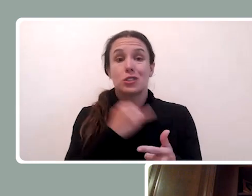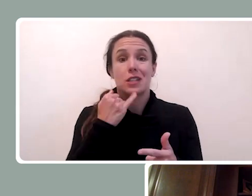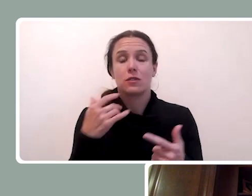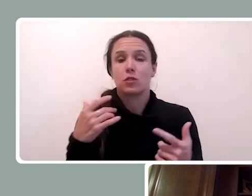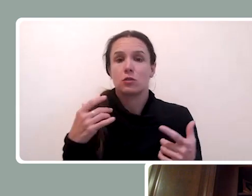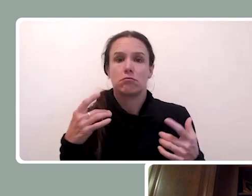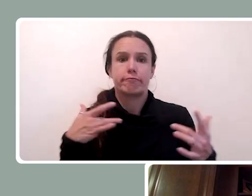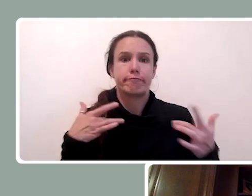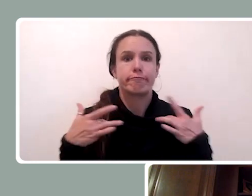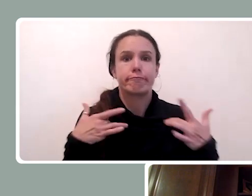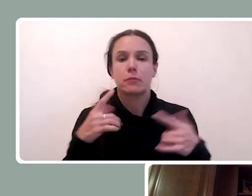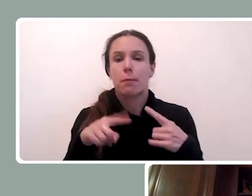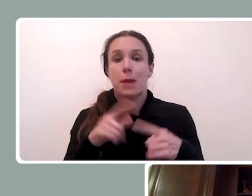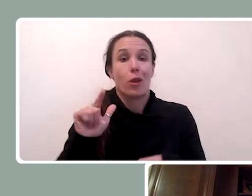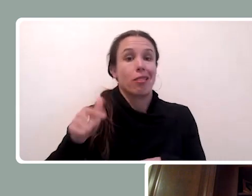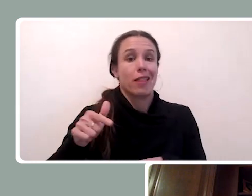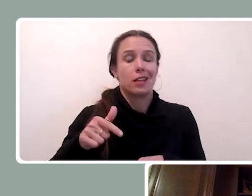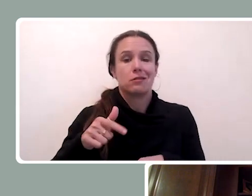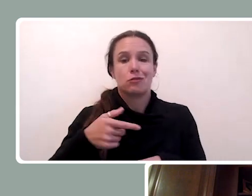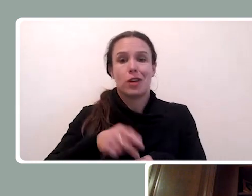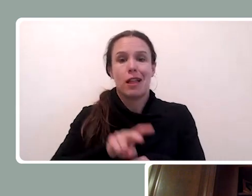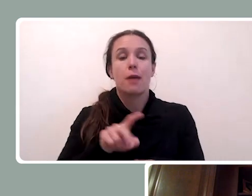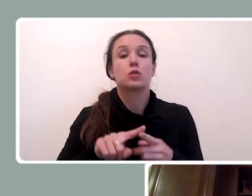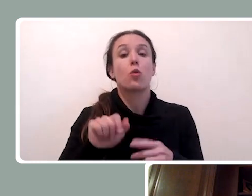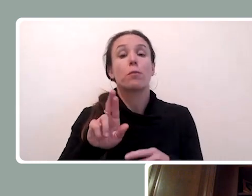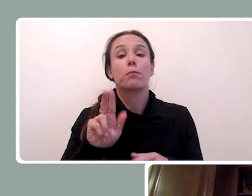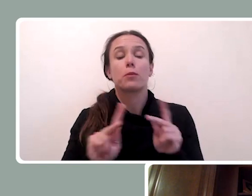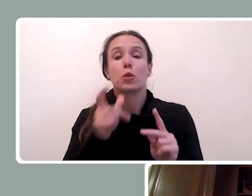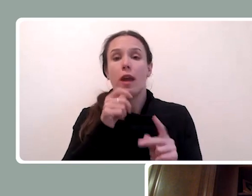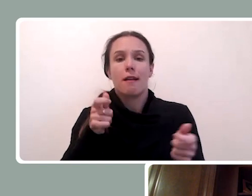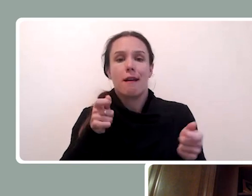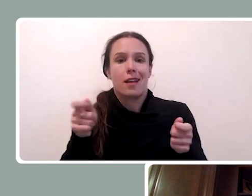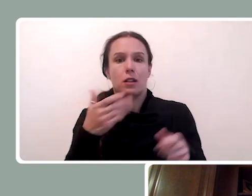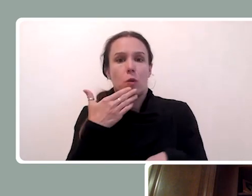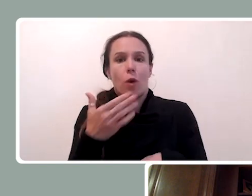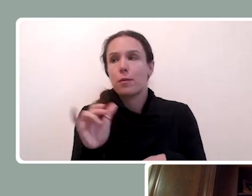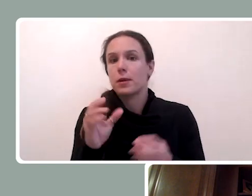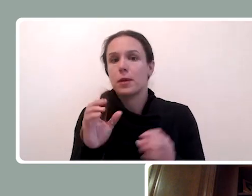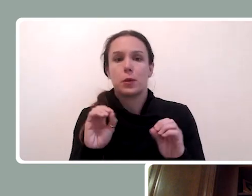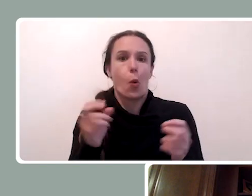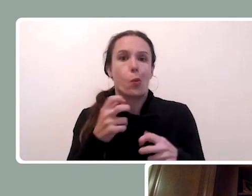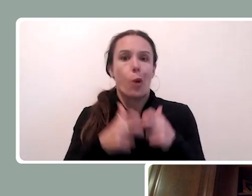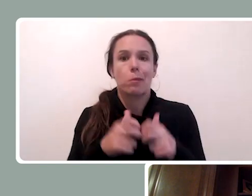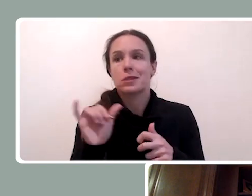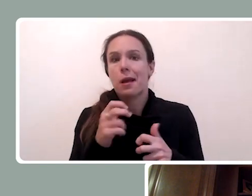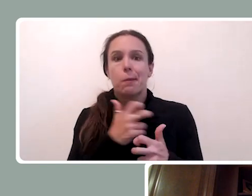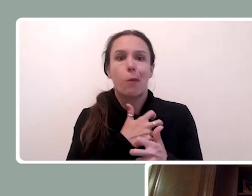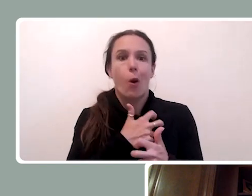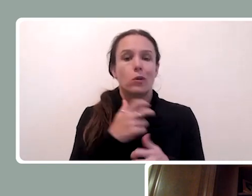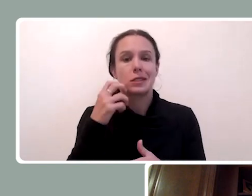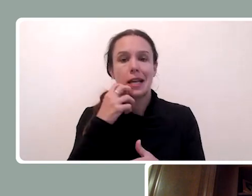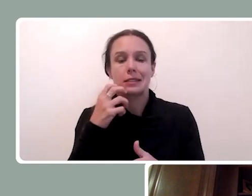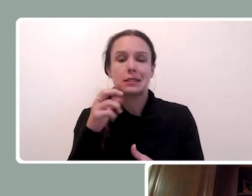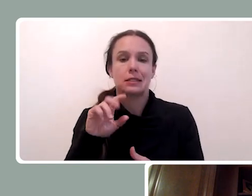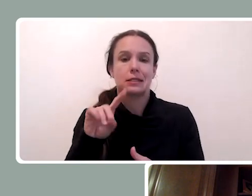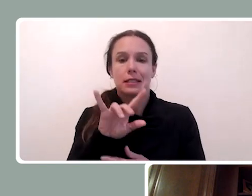relapse, and patients who can handle their anti-estrogen therapy well, and they don't have problems like bone density. I think